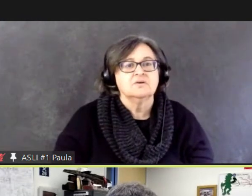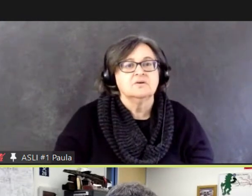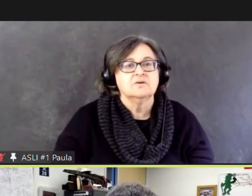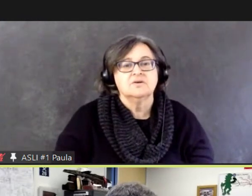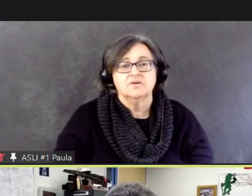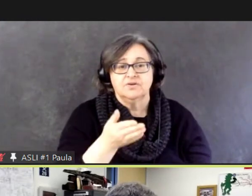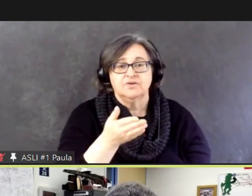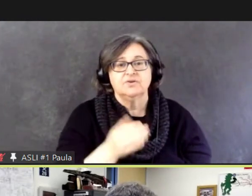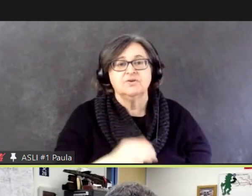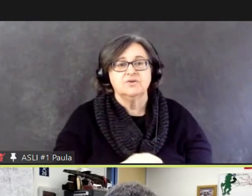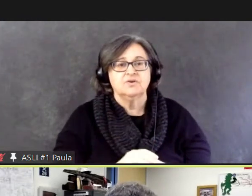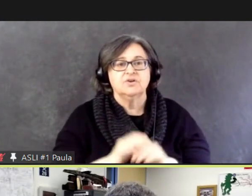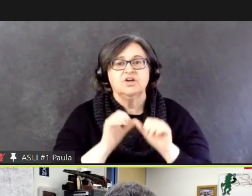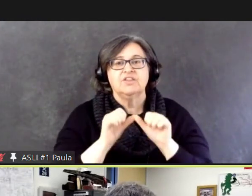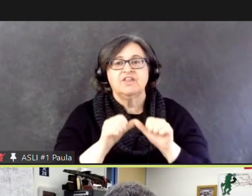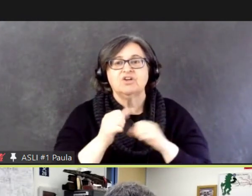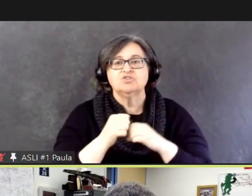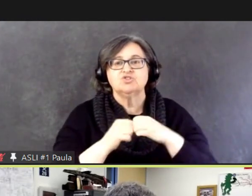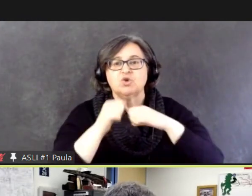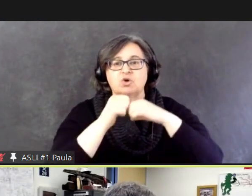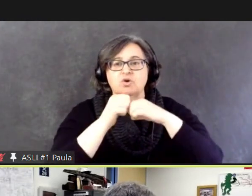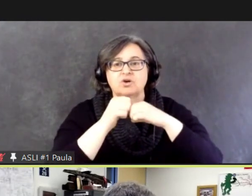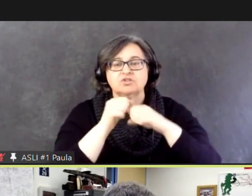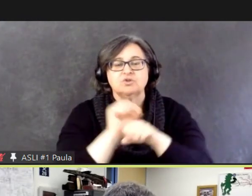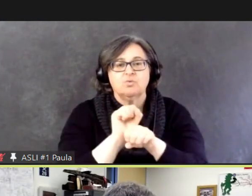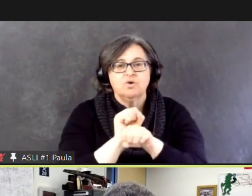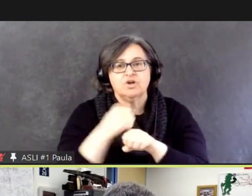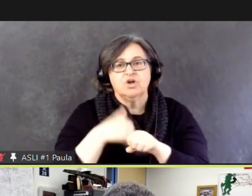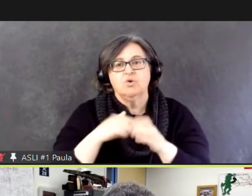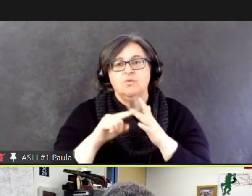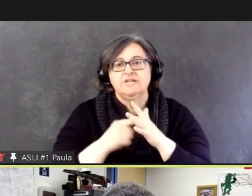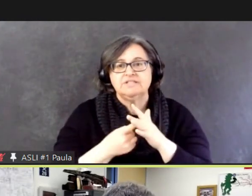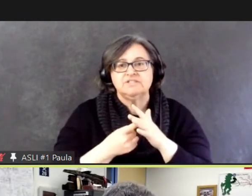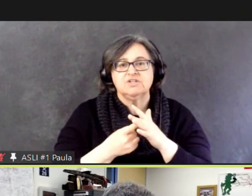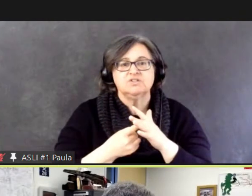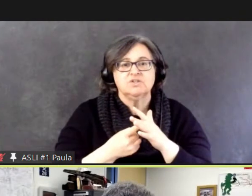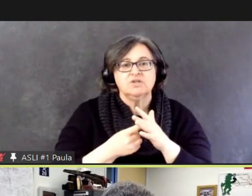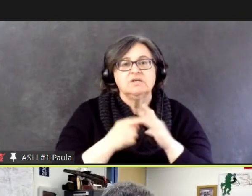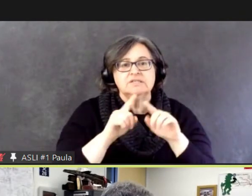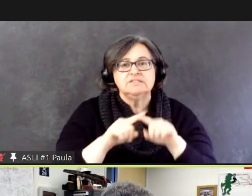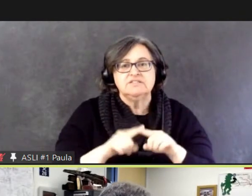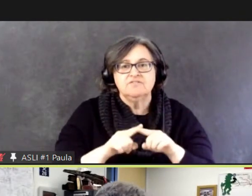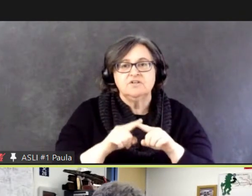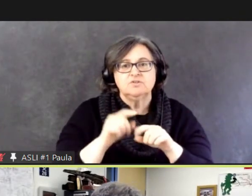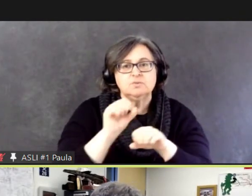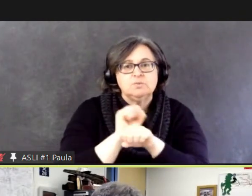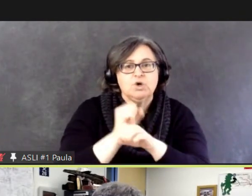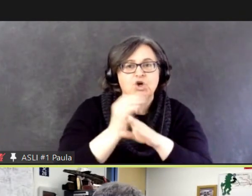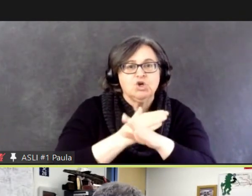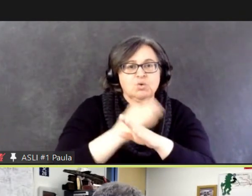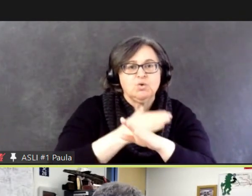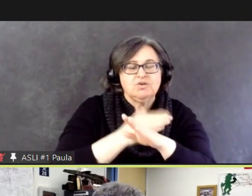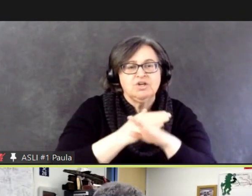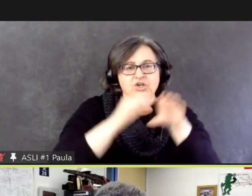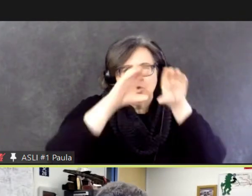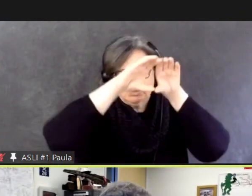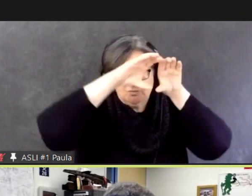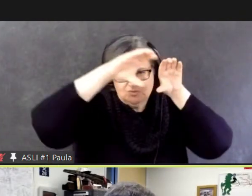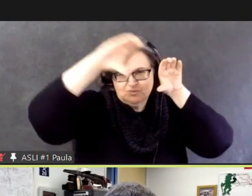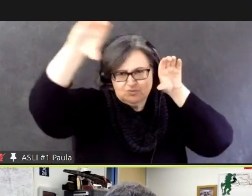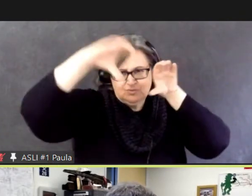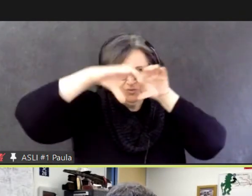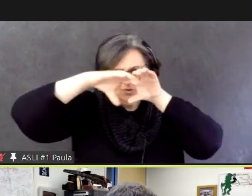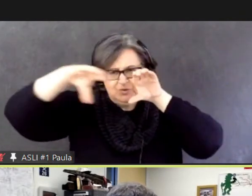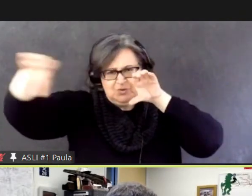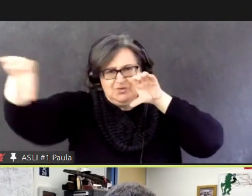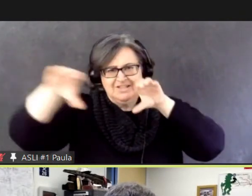And here's that ongoing structural work in the area. So we've actually started a series of line cuts to support these large cross girders that go across